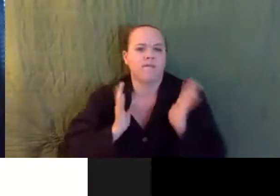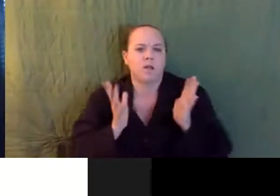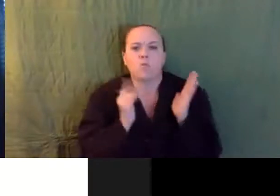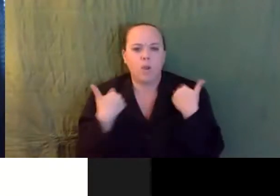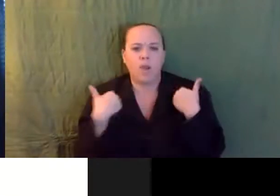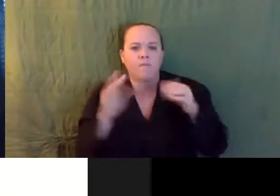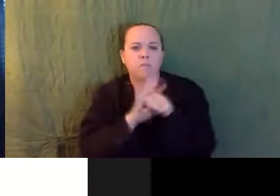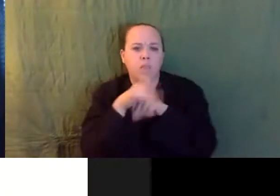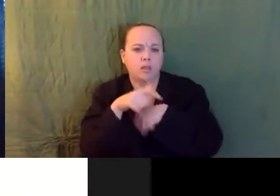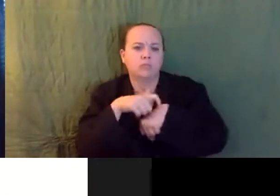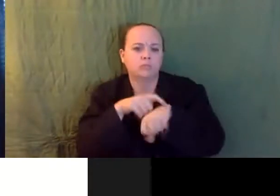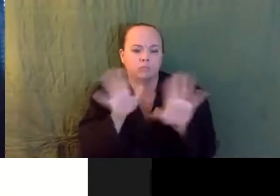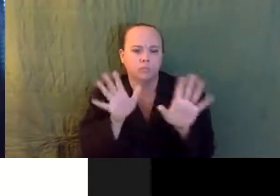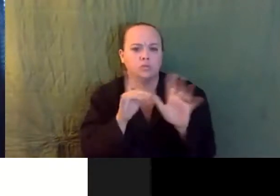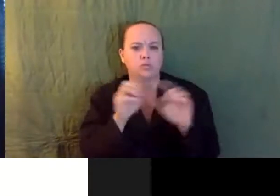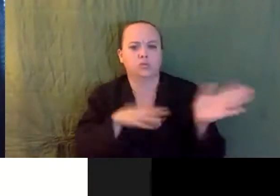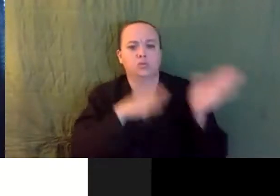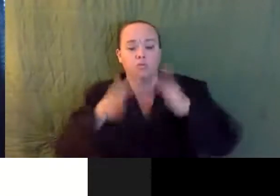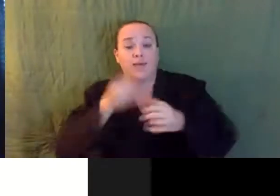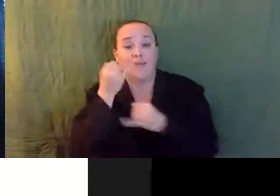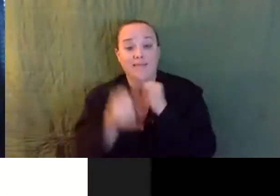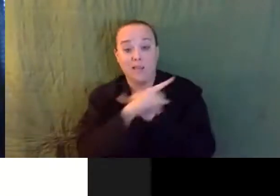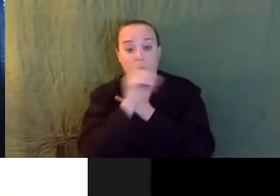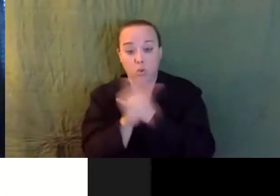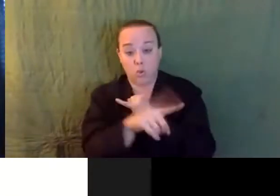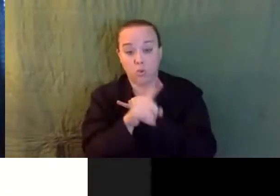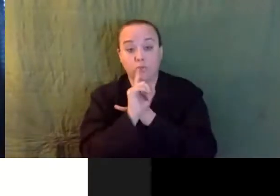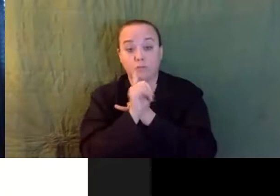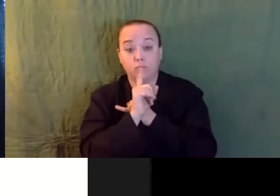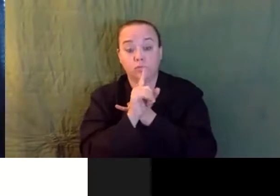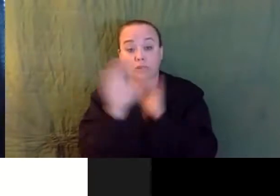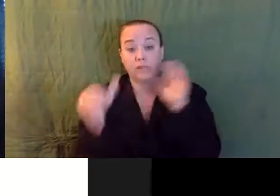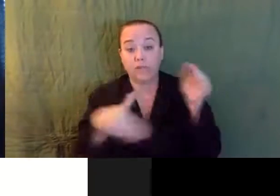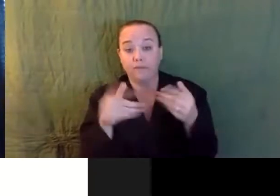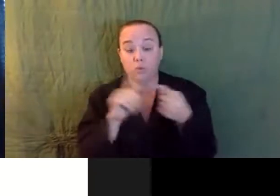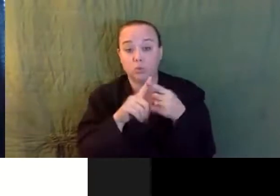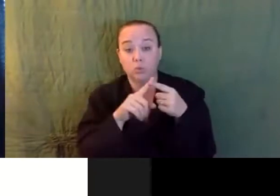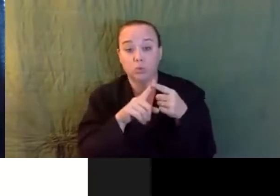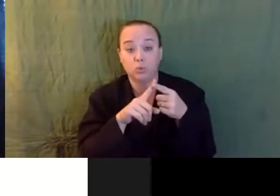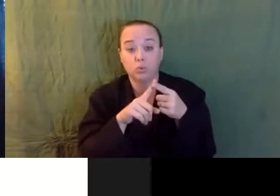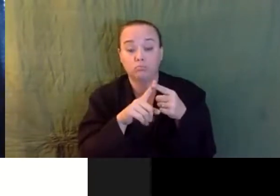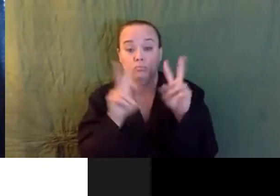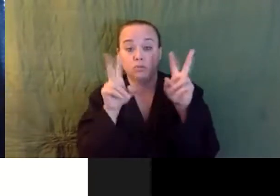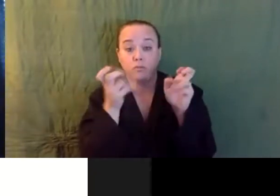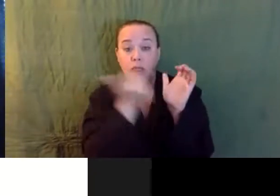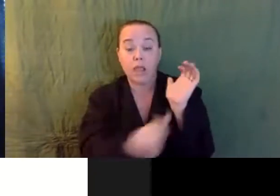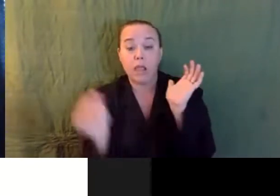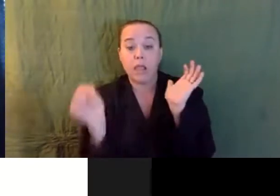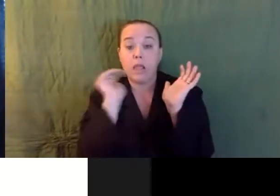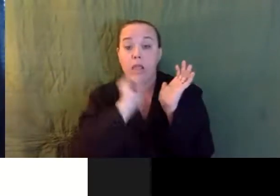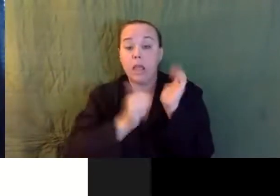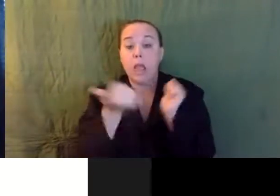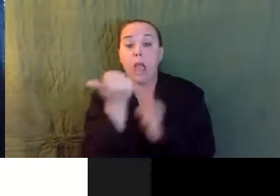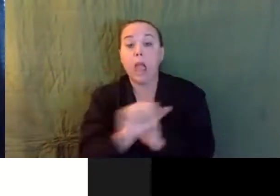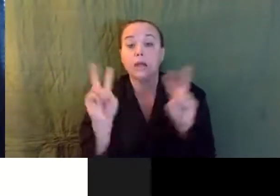2 minutes. We had more than Okay, so the last question is essentially an invite to revisit any topic that you'd like to speak more